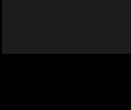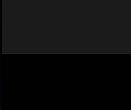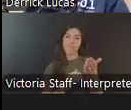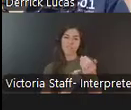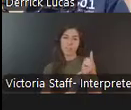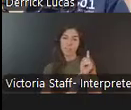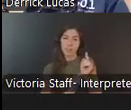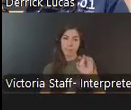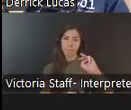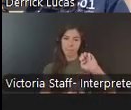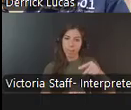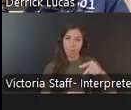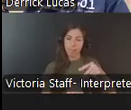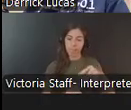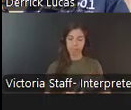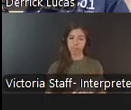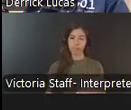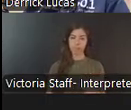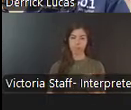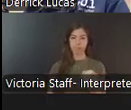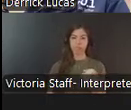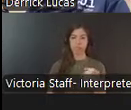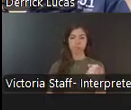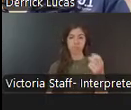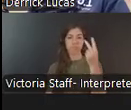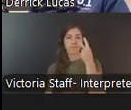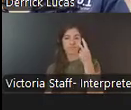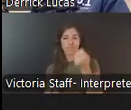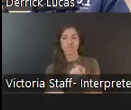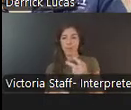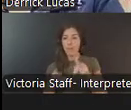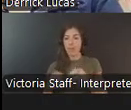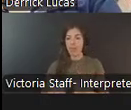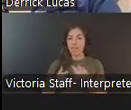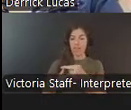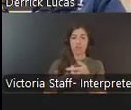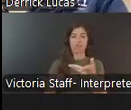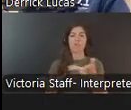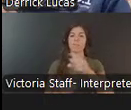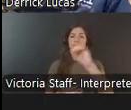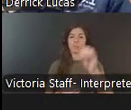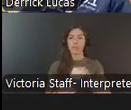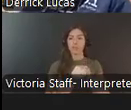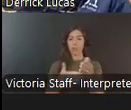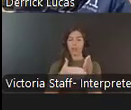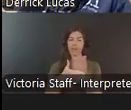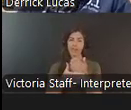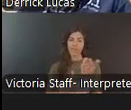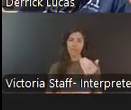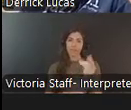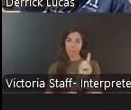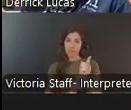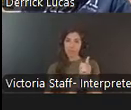So understanding, seeing how many residents, what percentage of residents are within 15 minutes of public